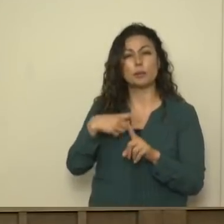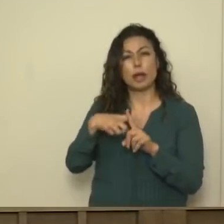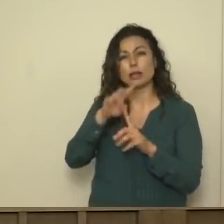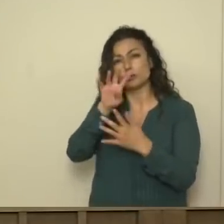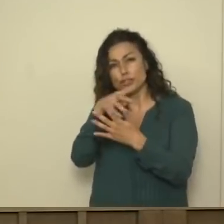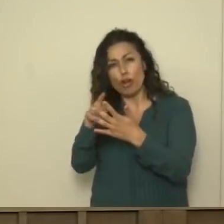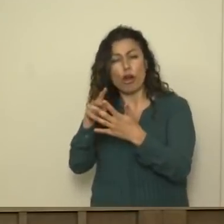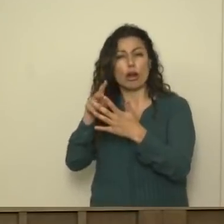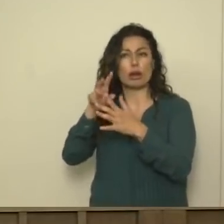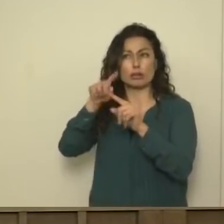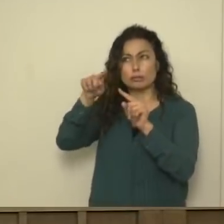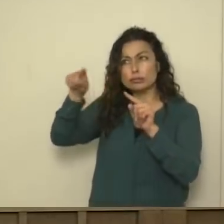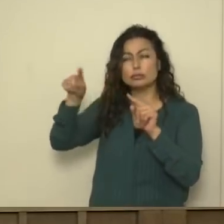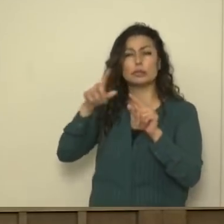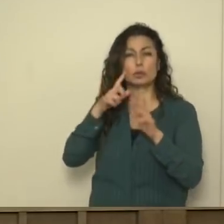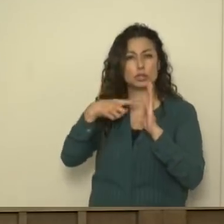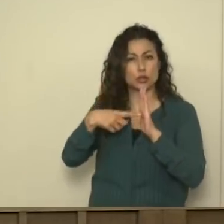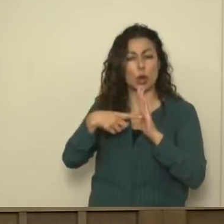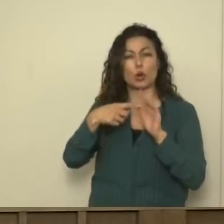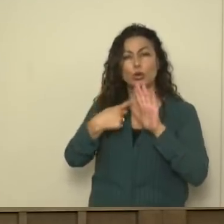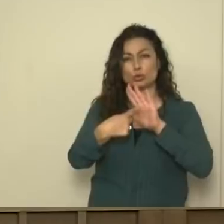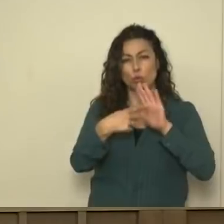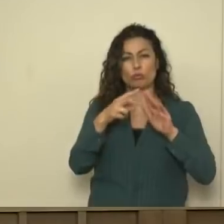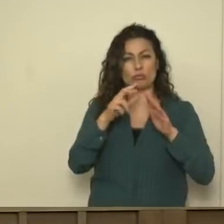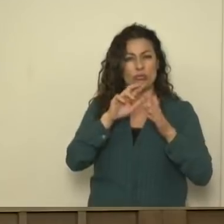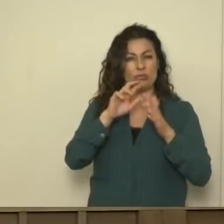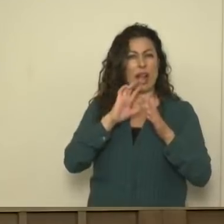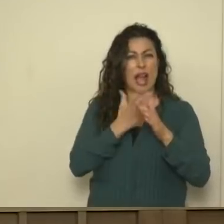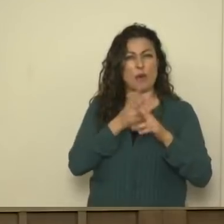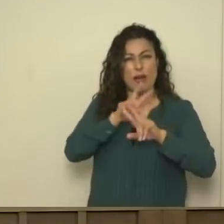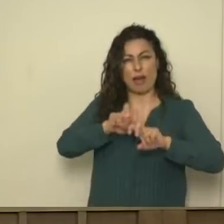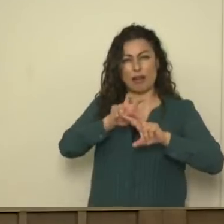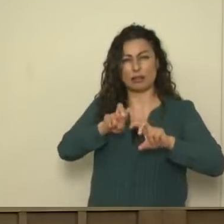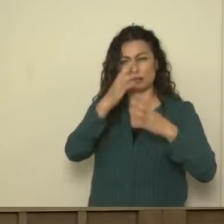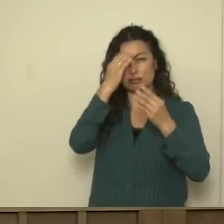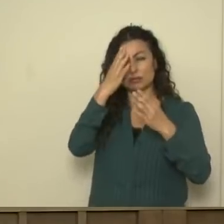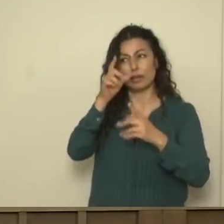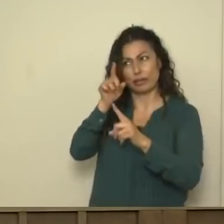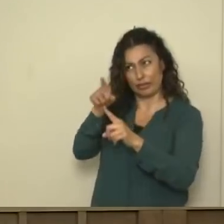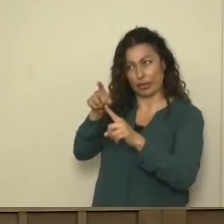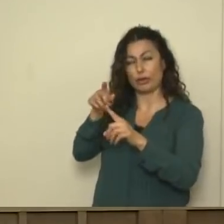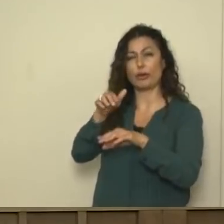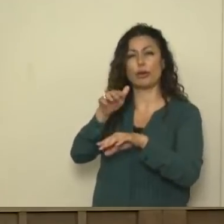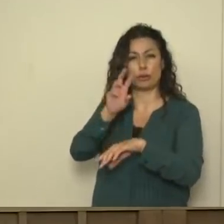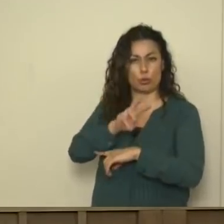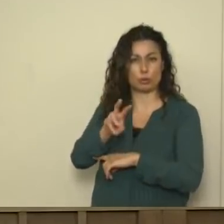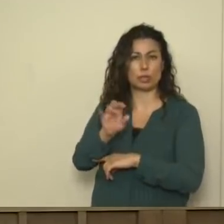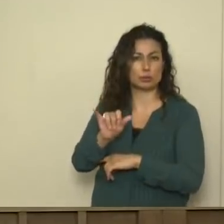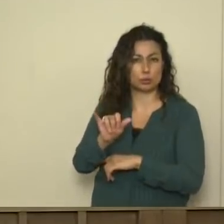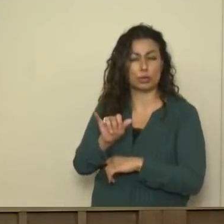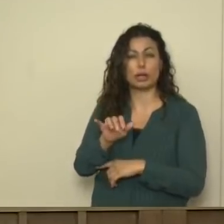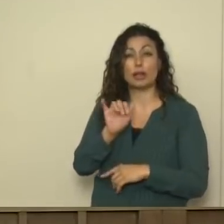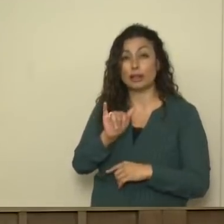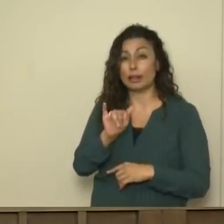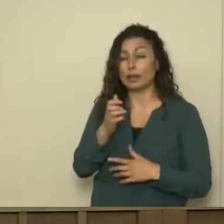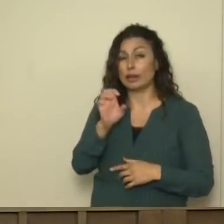and graphs that help break down and analyze this data exactly right on our website as well, which is simply